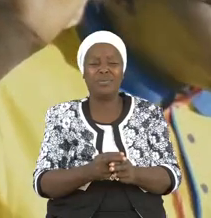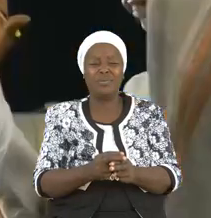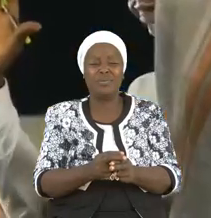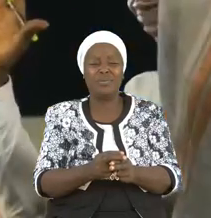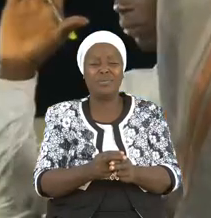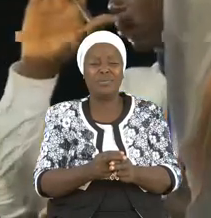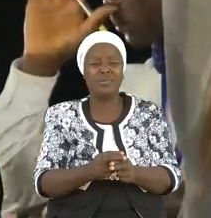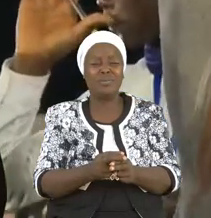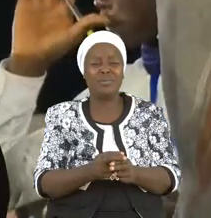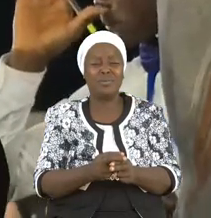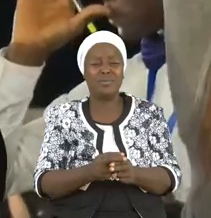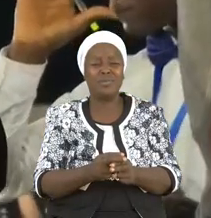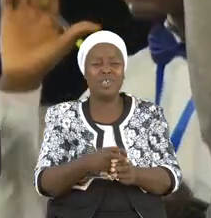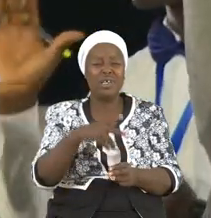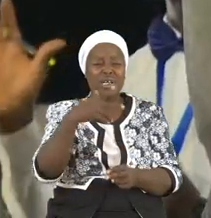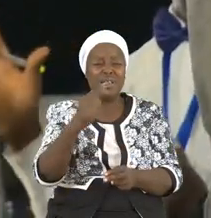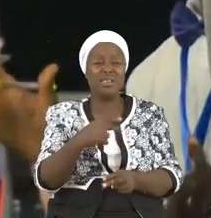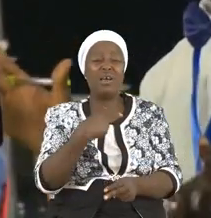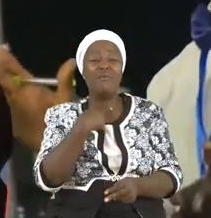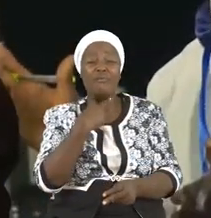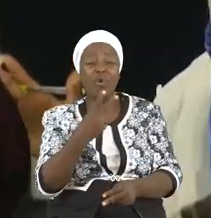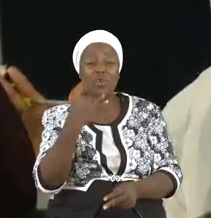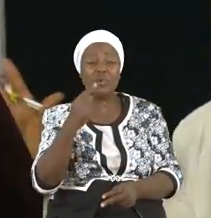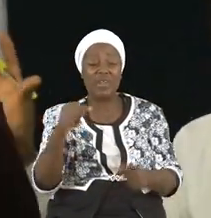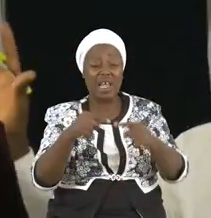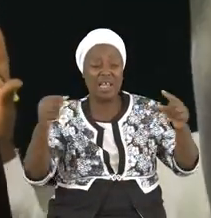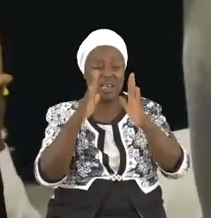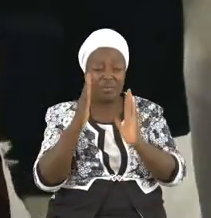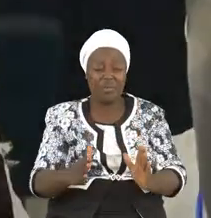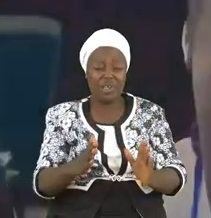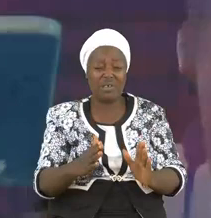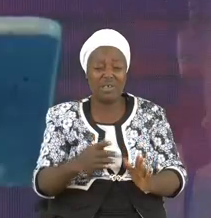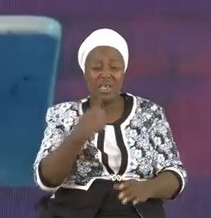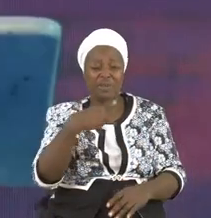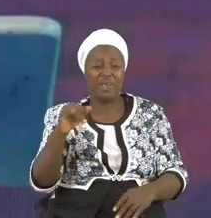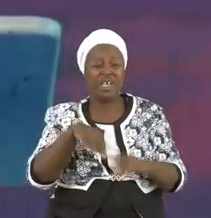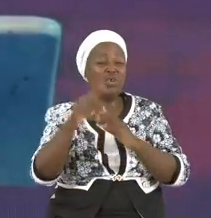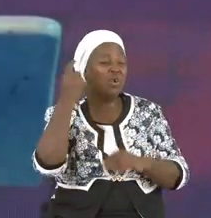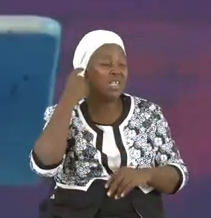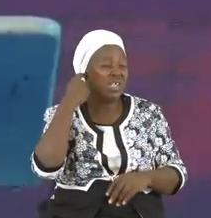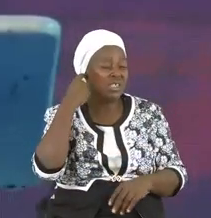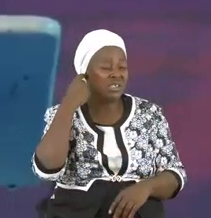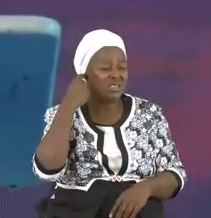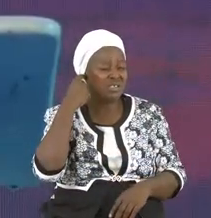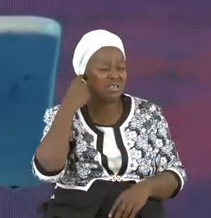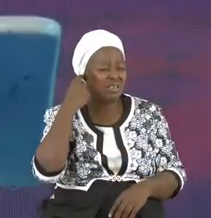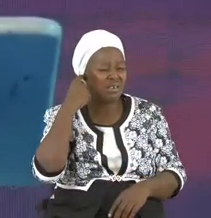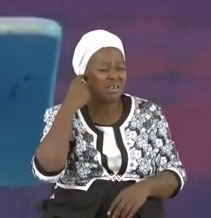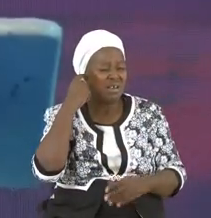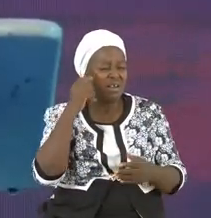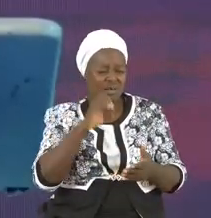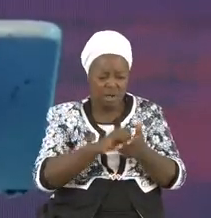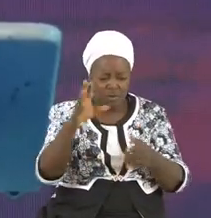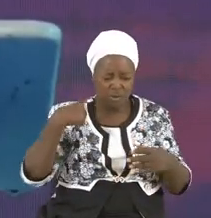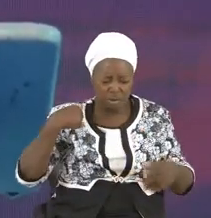The voice of the enemy speaking in your ear, remove your clothes, run out,